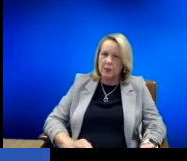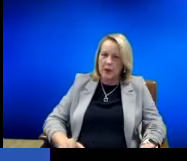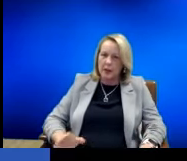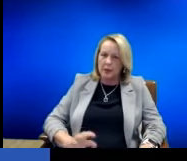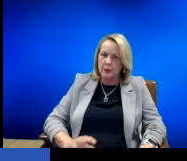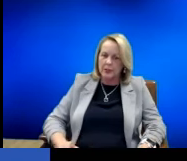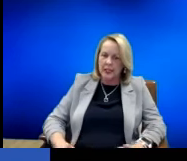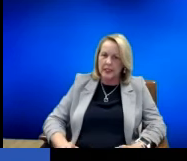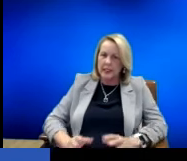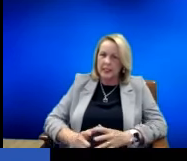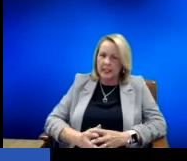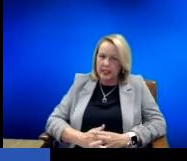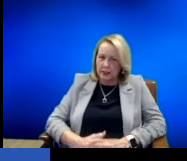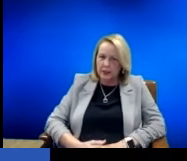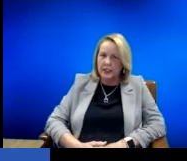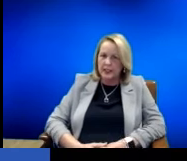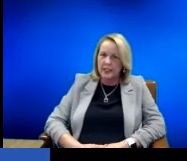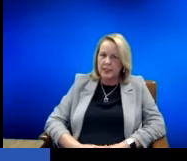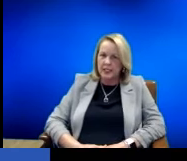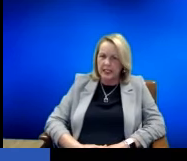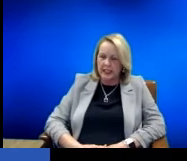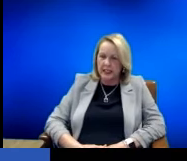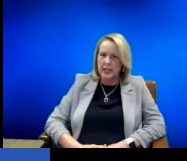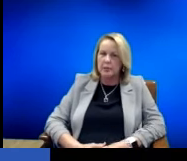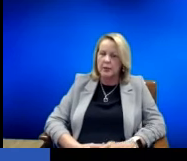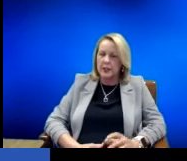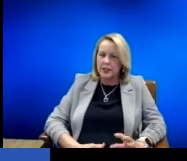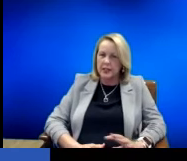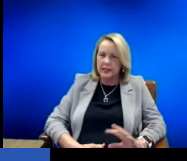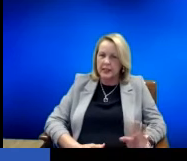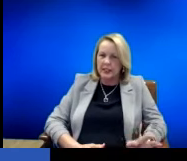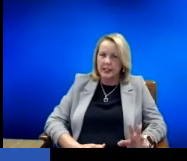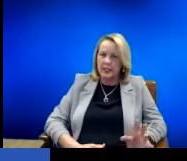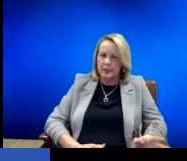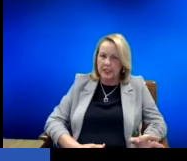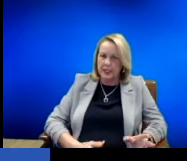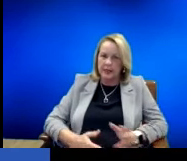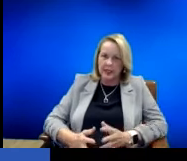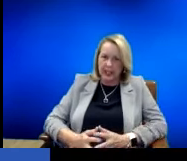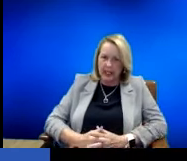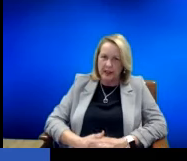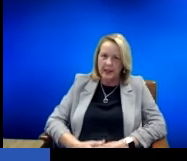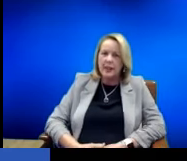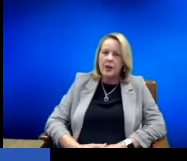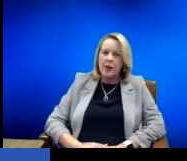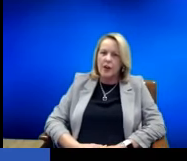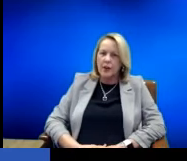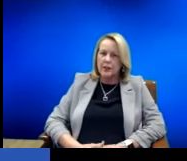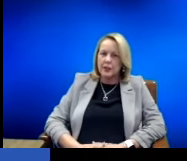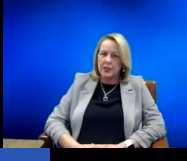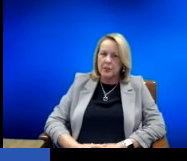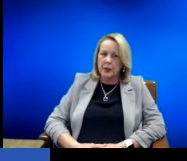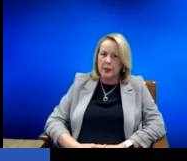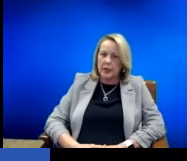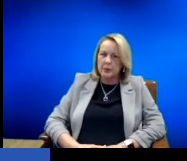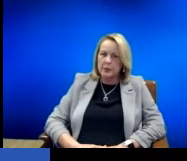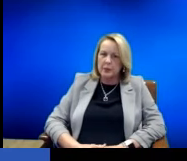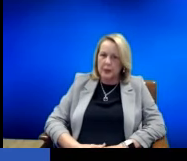state while you were transitioning those funds to Texas ABLE, and then you'd have to close the other account. Or if you're